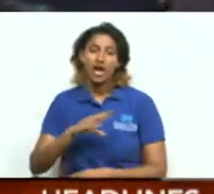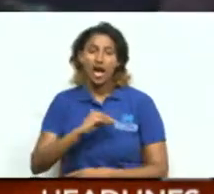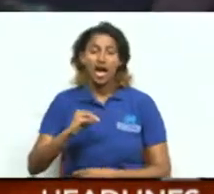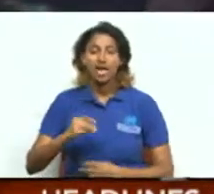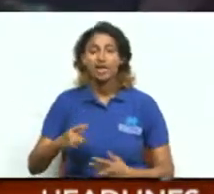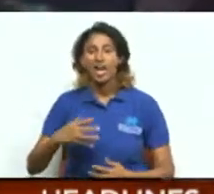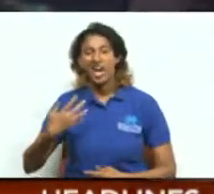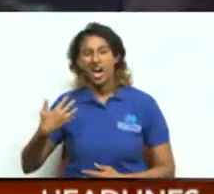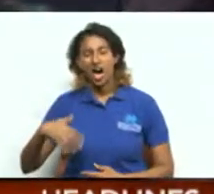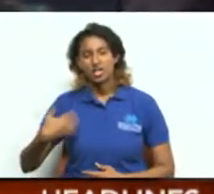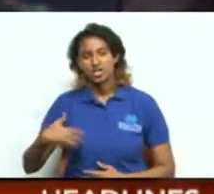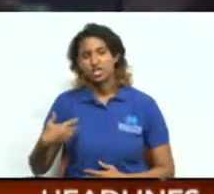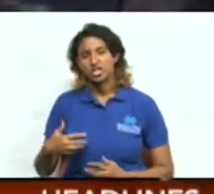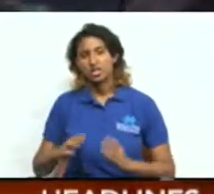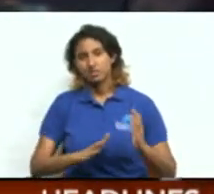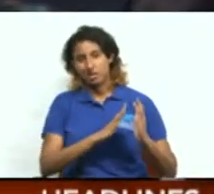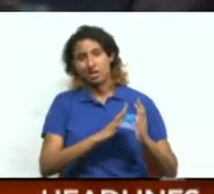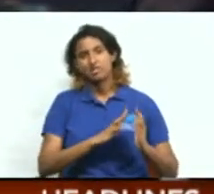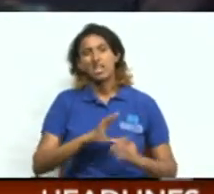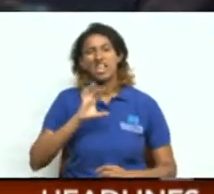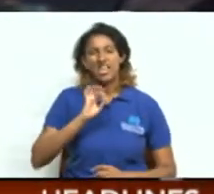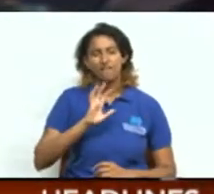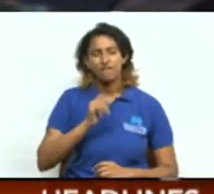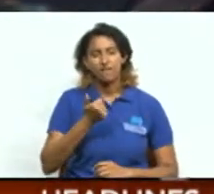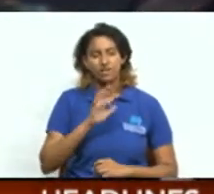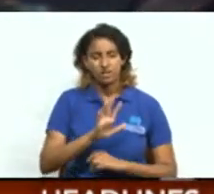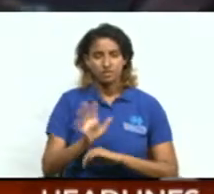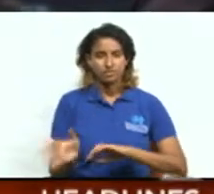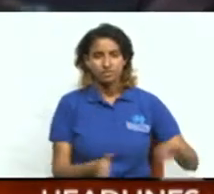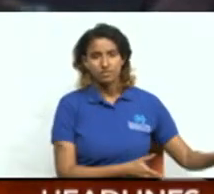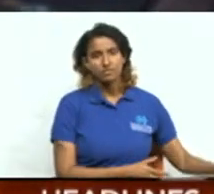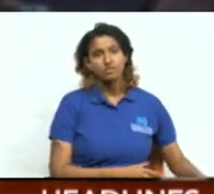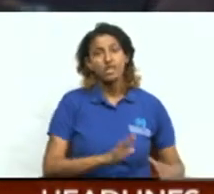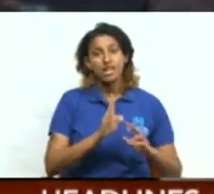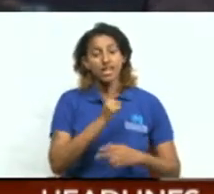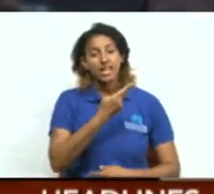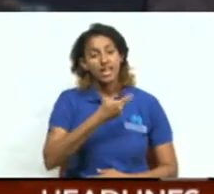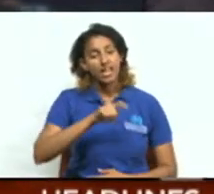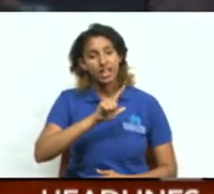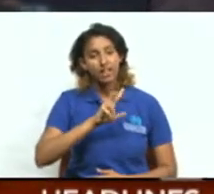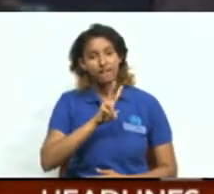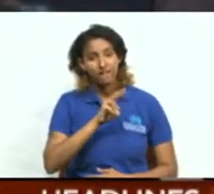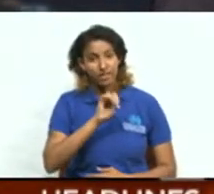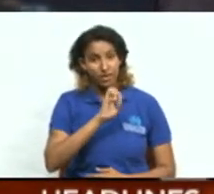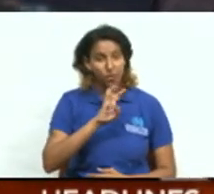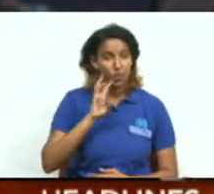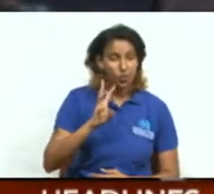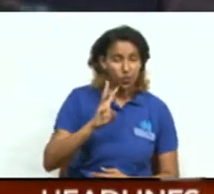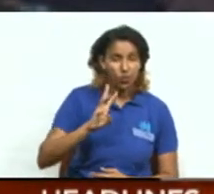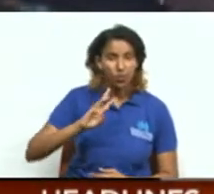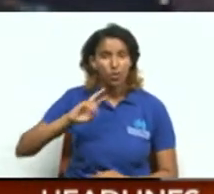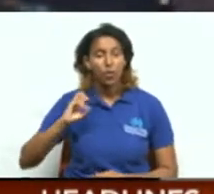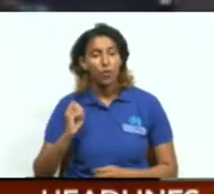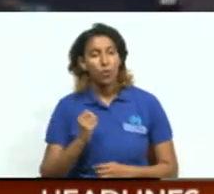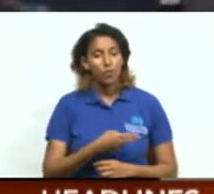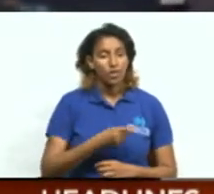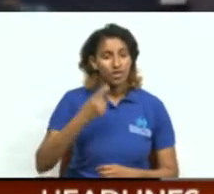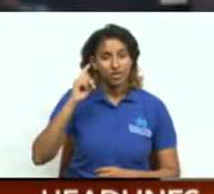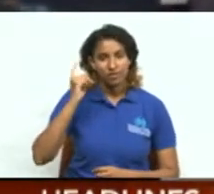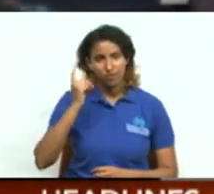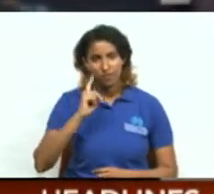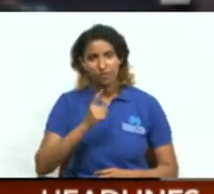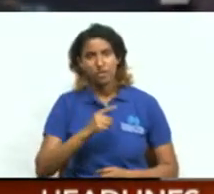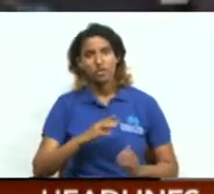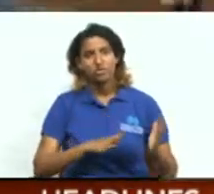8:15. Hillview College retained the secondary school's basketball league's East Zone title on Tuesday, condemning Holy Cross College to